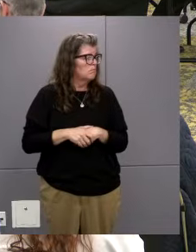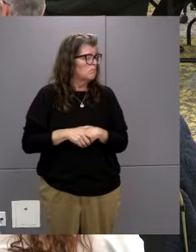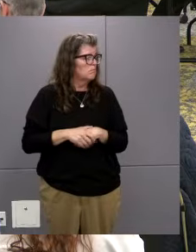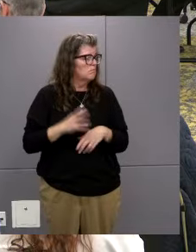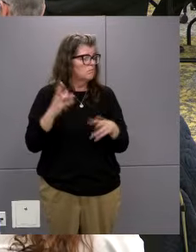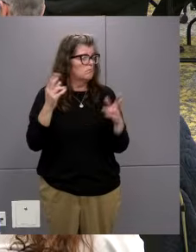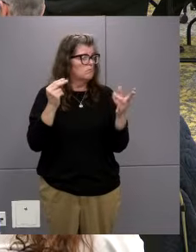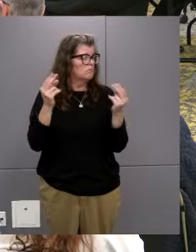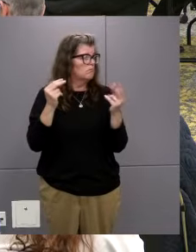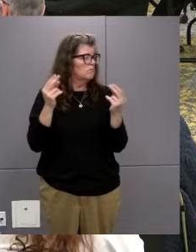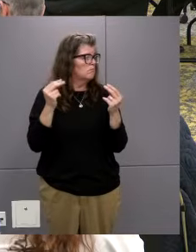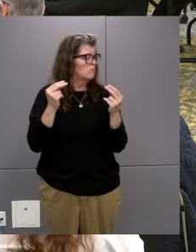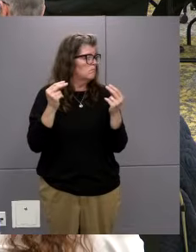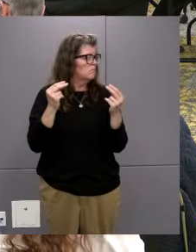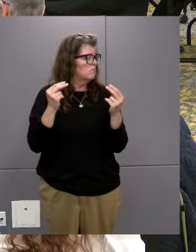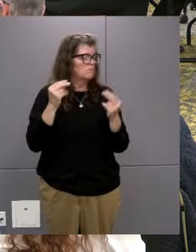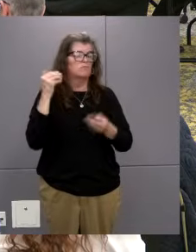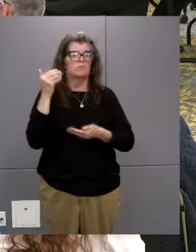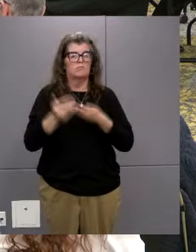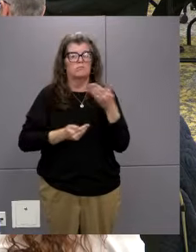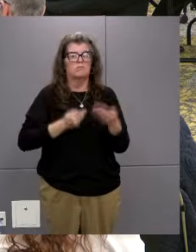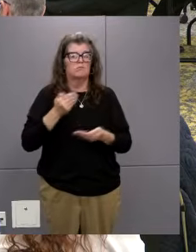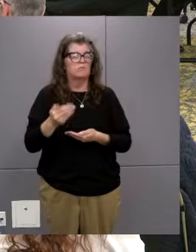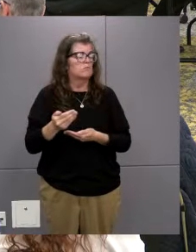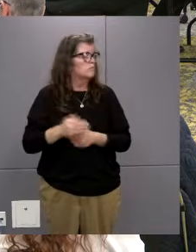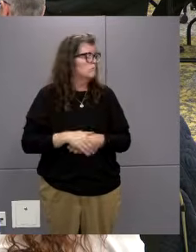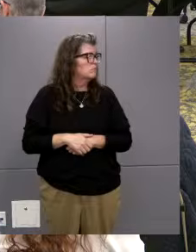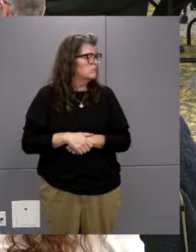Seeing none, we will move on.